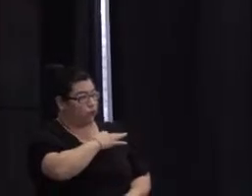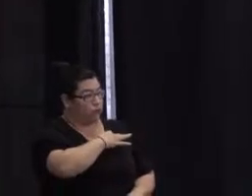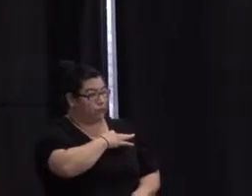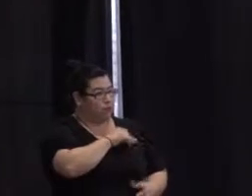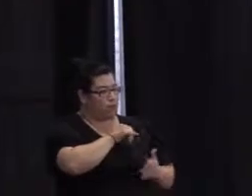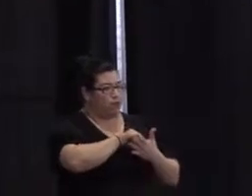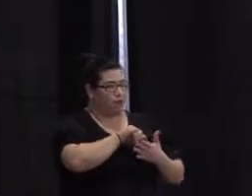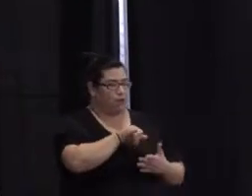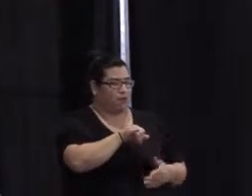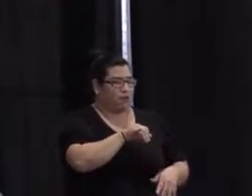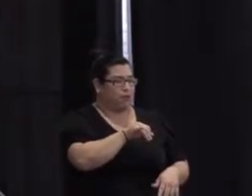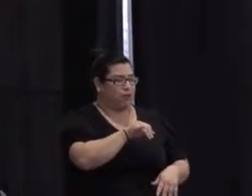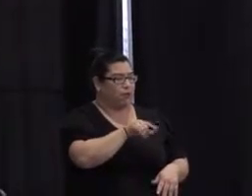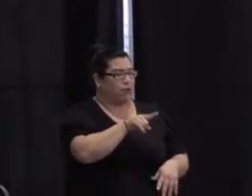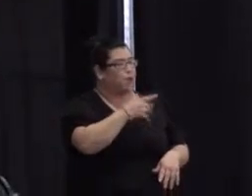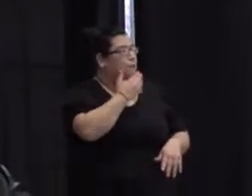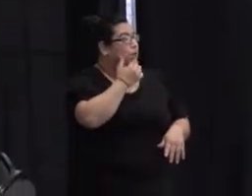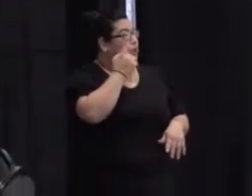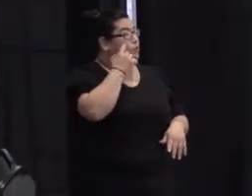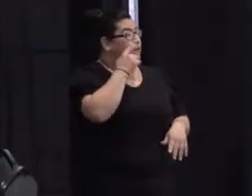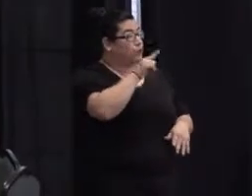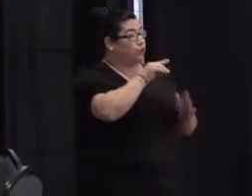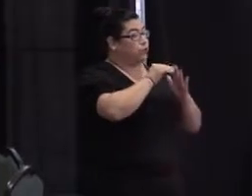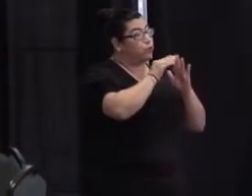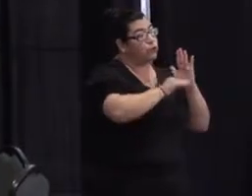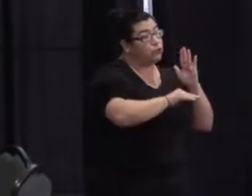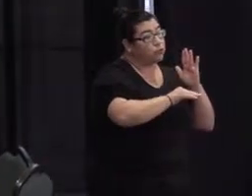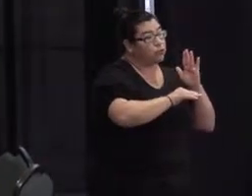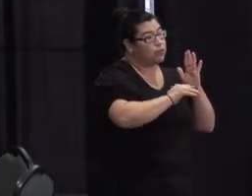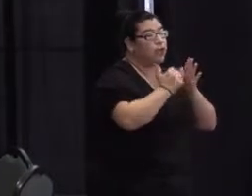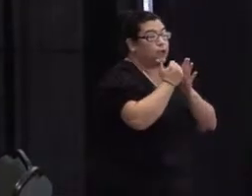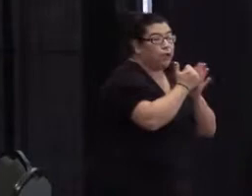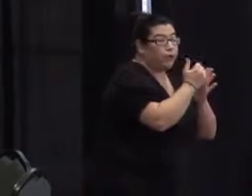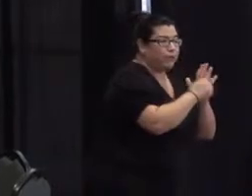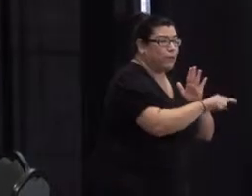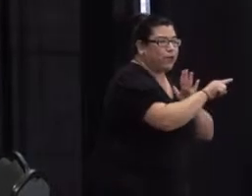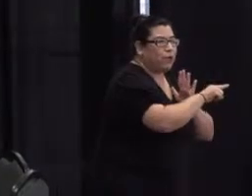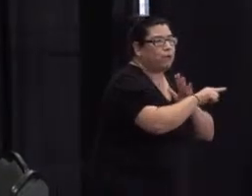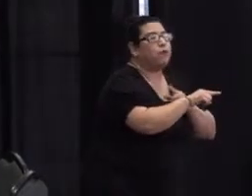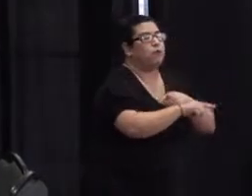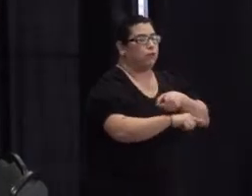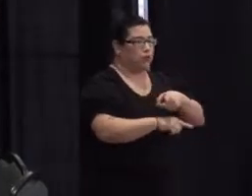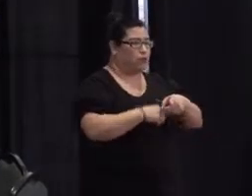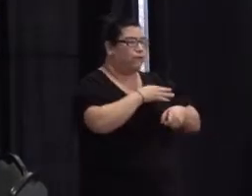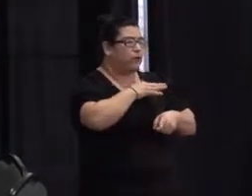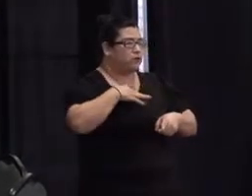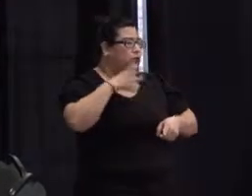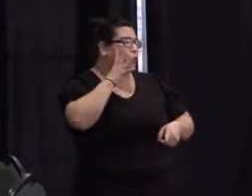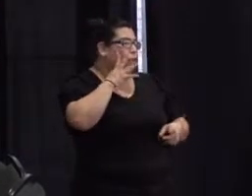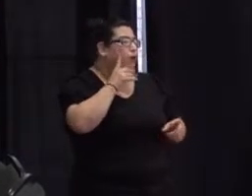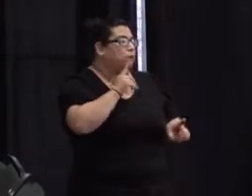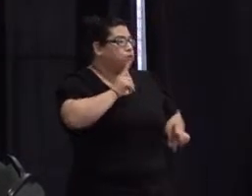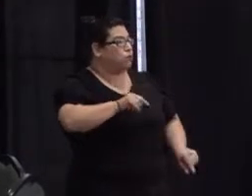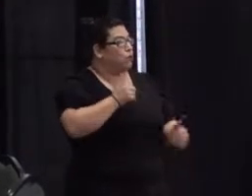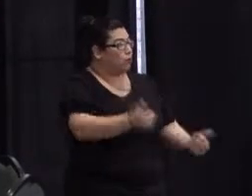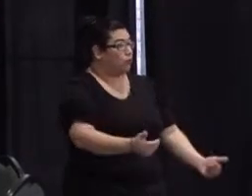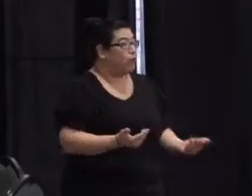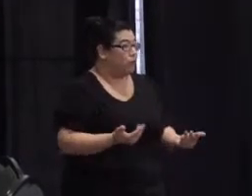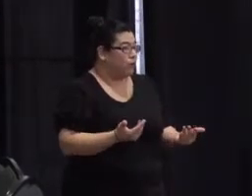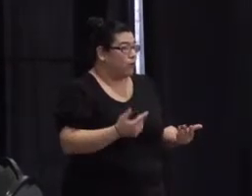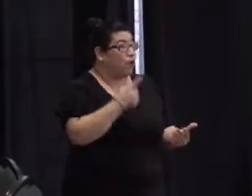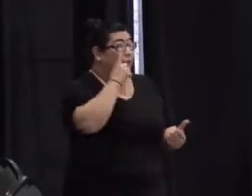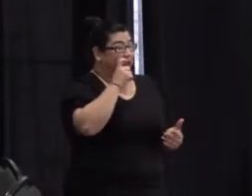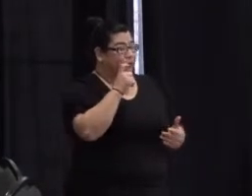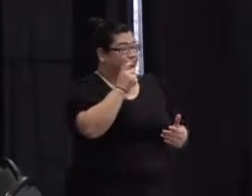that it is best for the students, the faculty will respond. Because higher ed